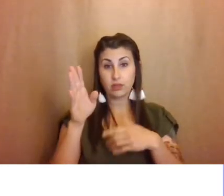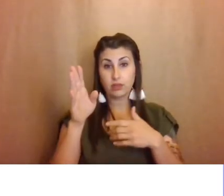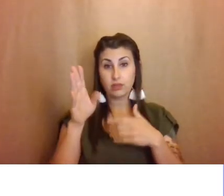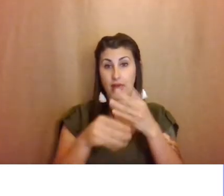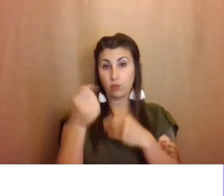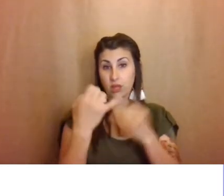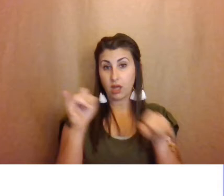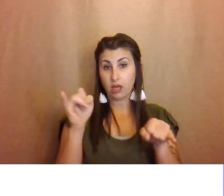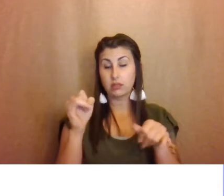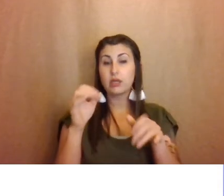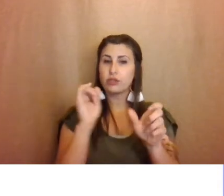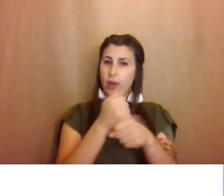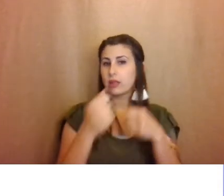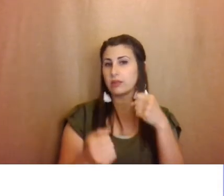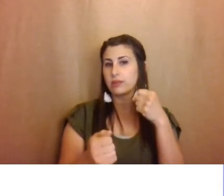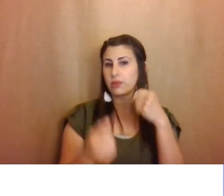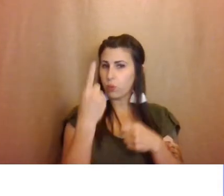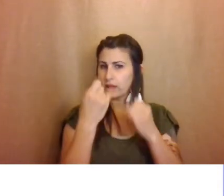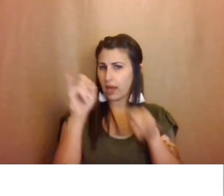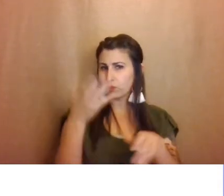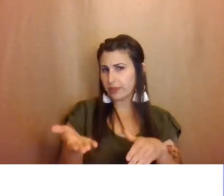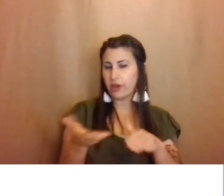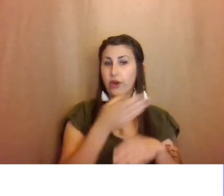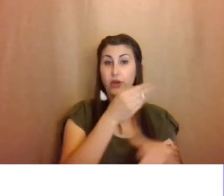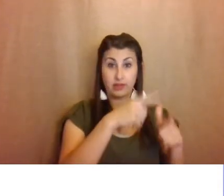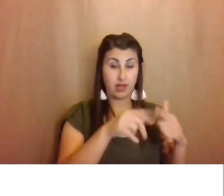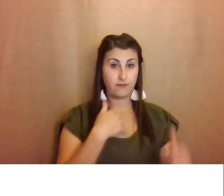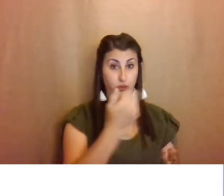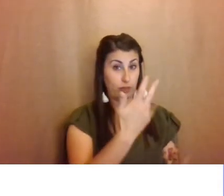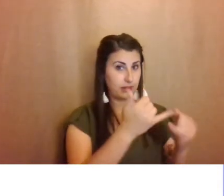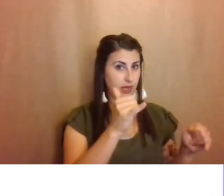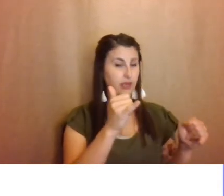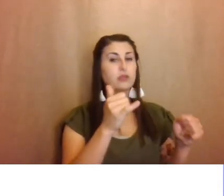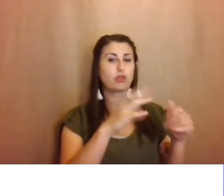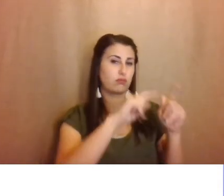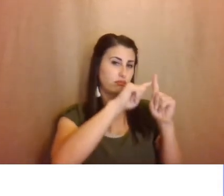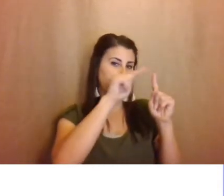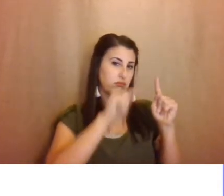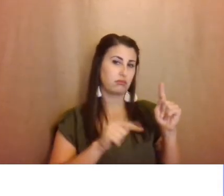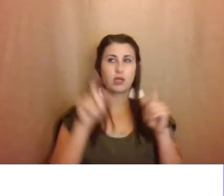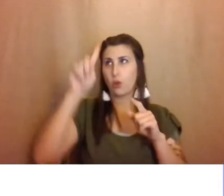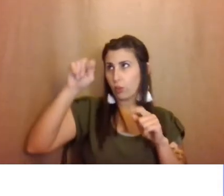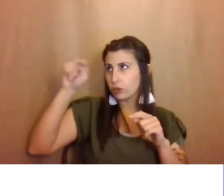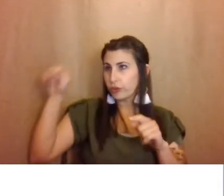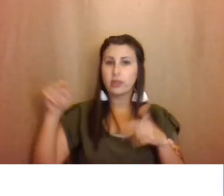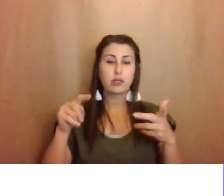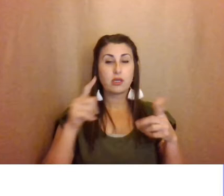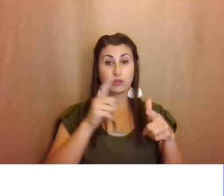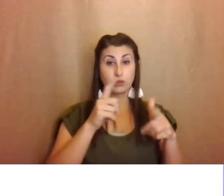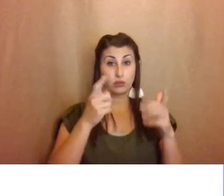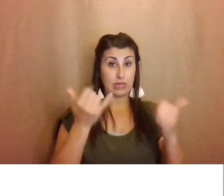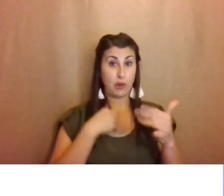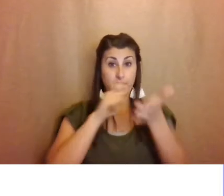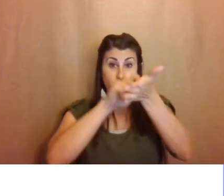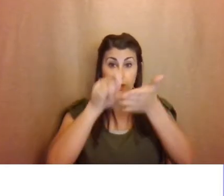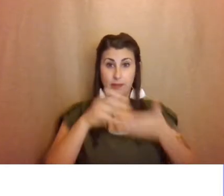these numbers right here. It doesn't have points here, it just has numbers for the lengths. That's okay. The 3 belongs between the 1